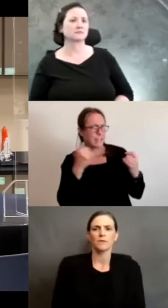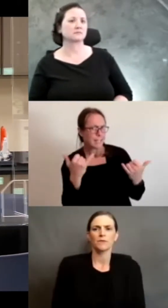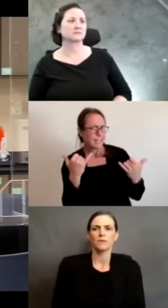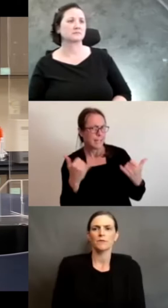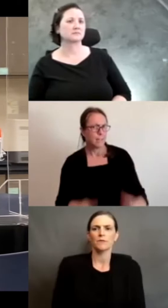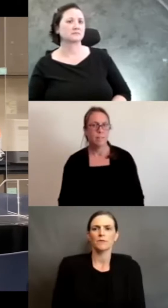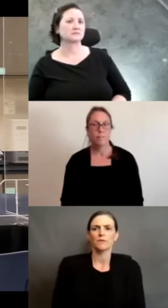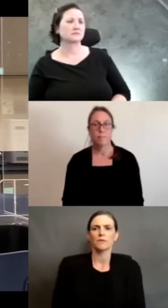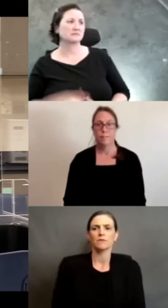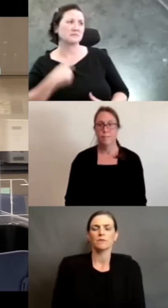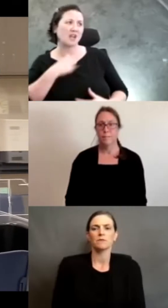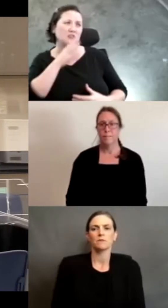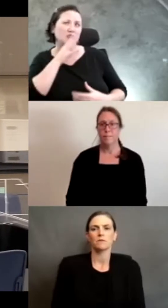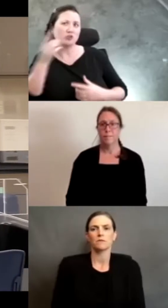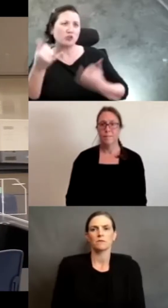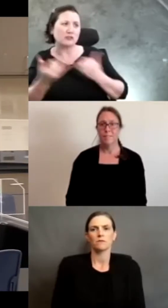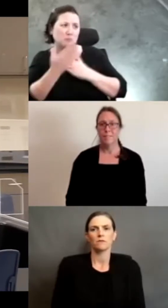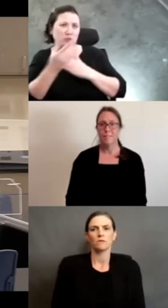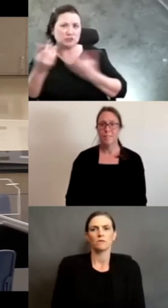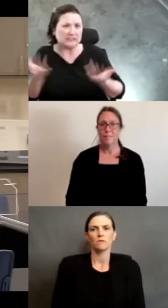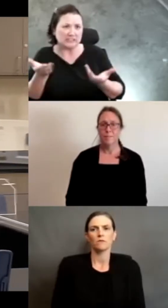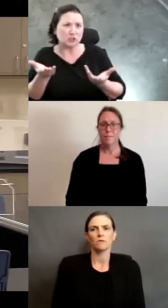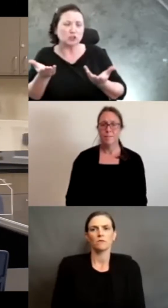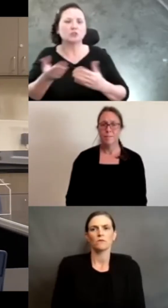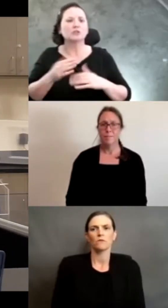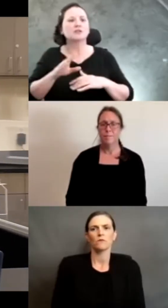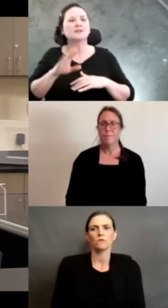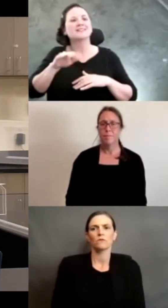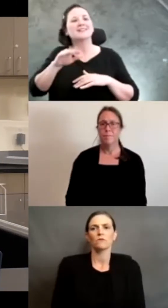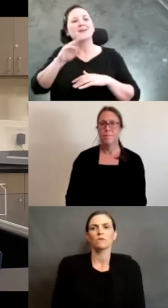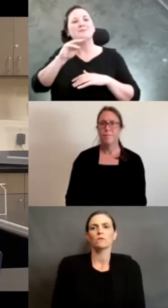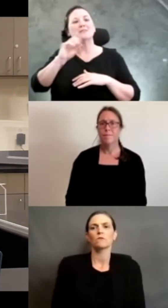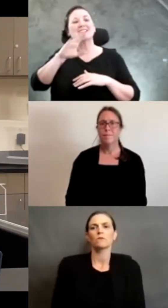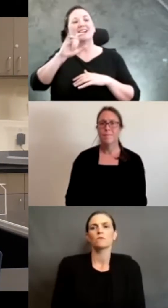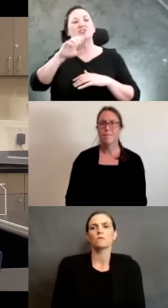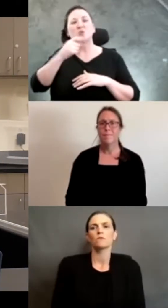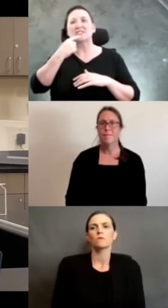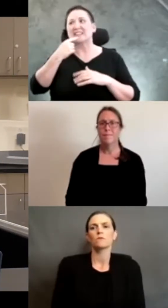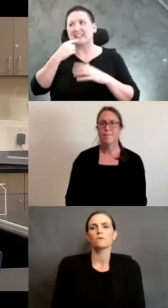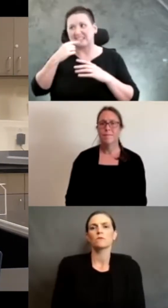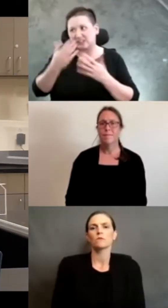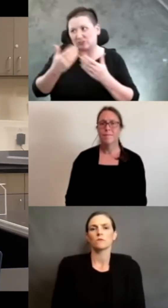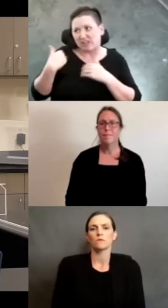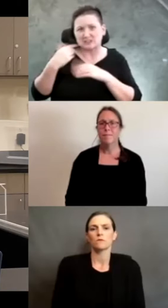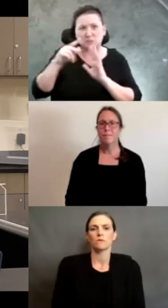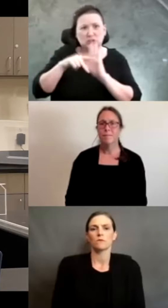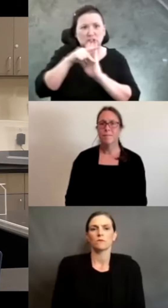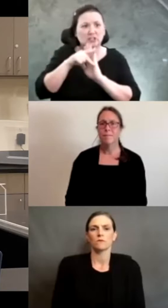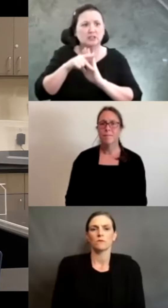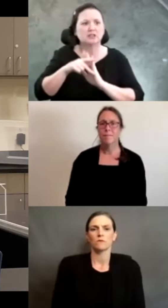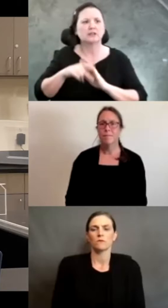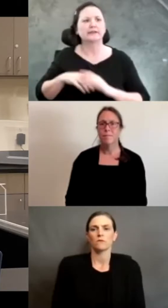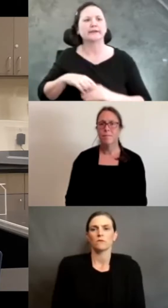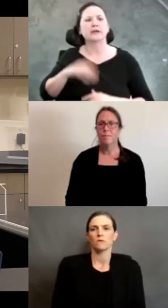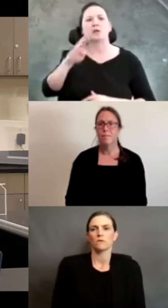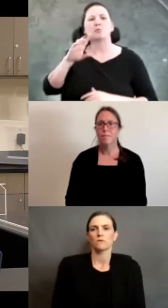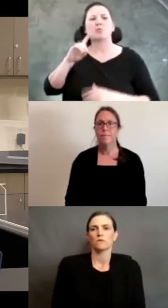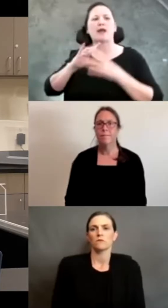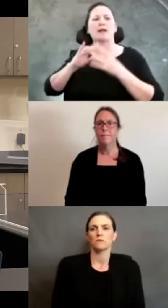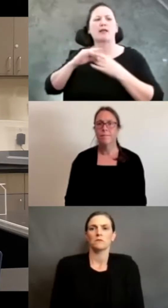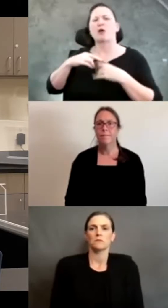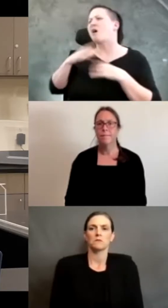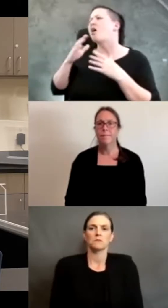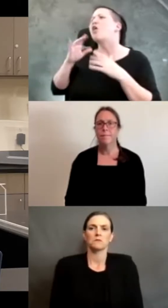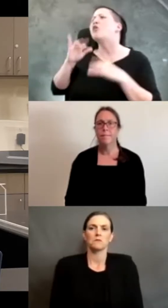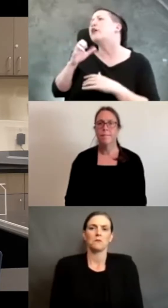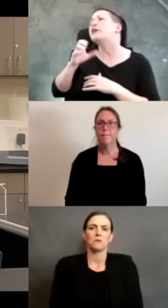school. Miss Calso got her from last period. Jessica, what seems to be the problem? I